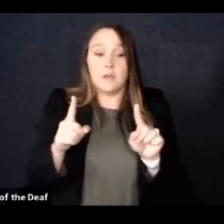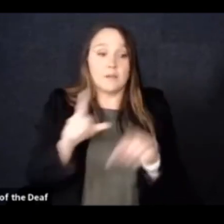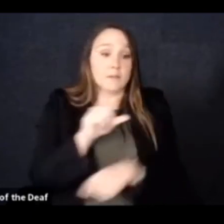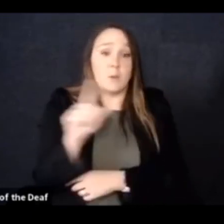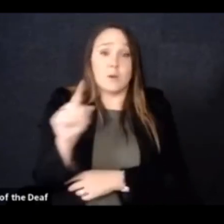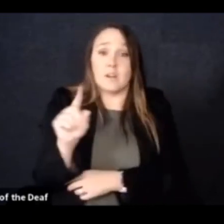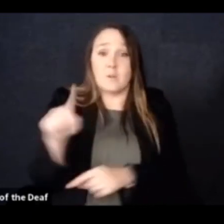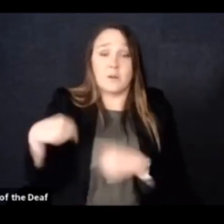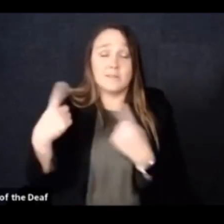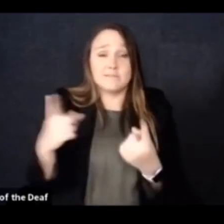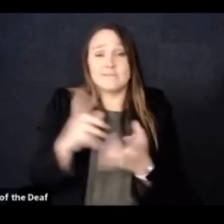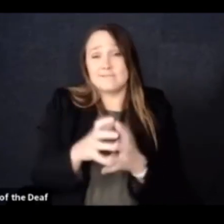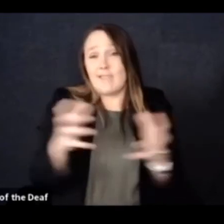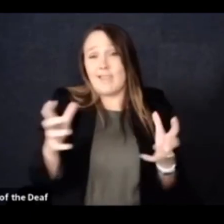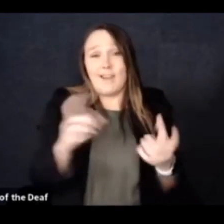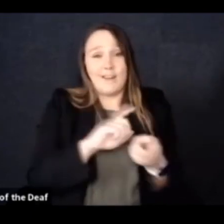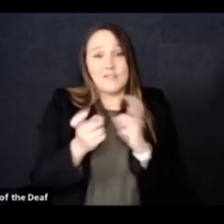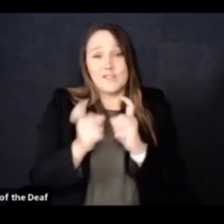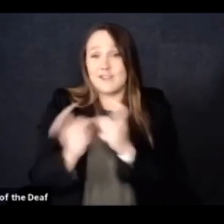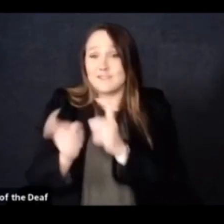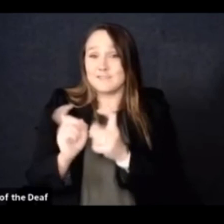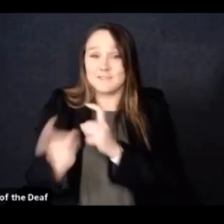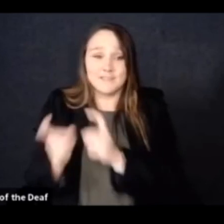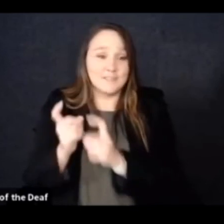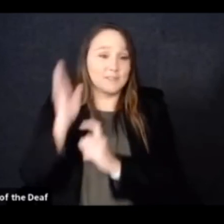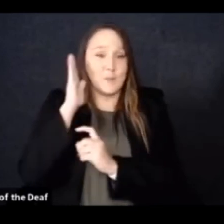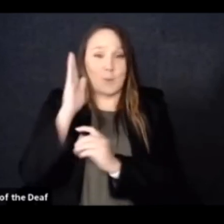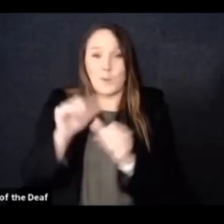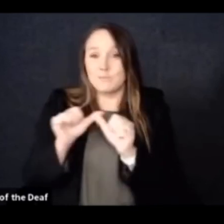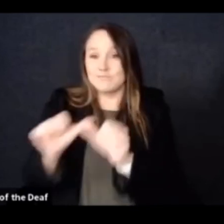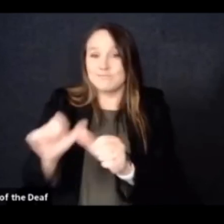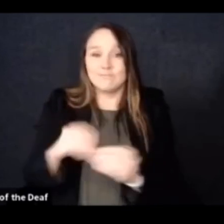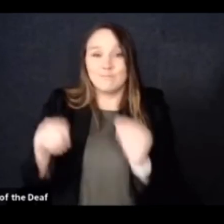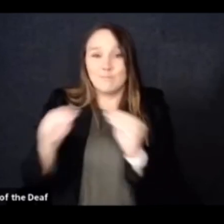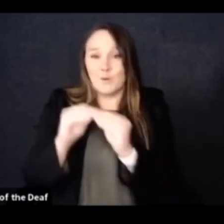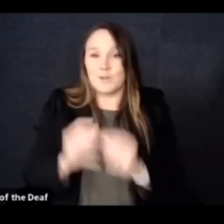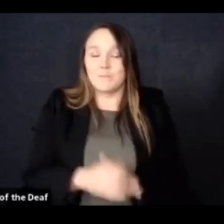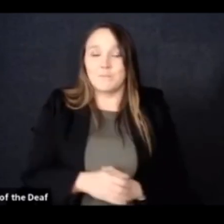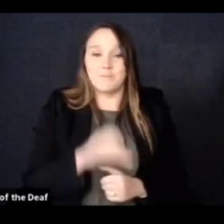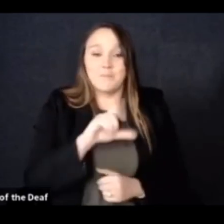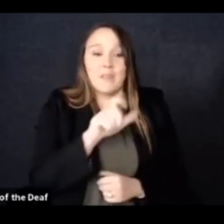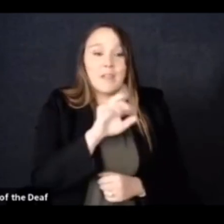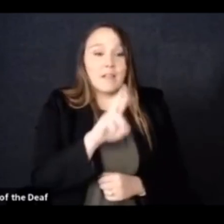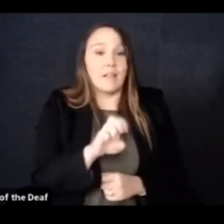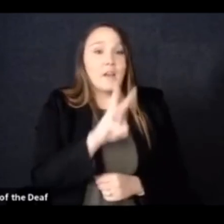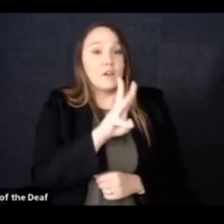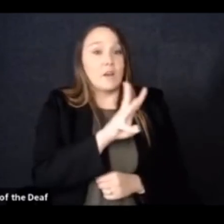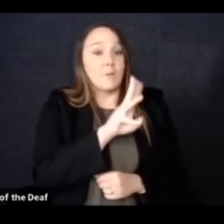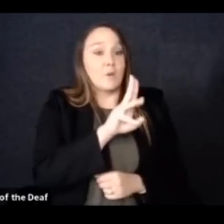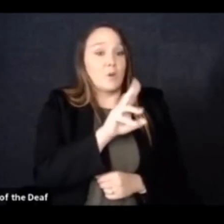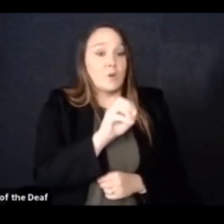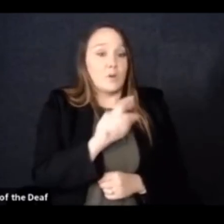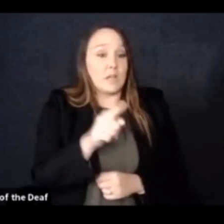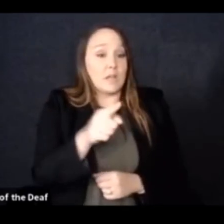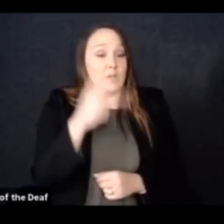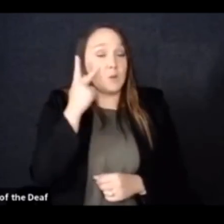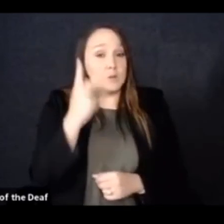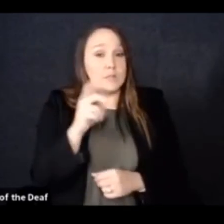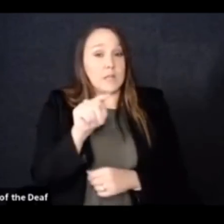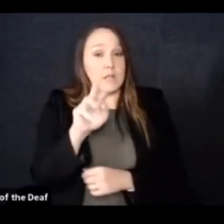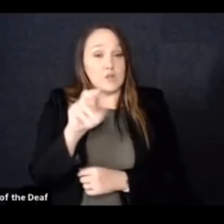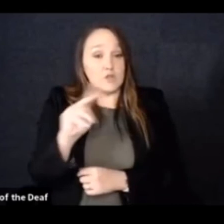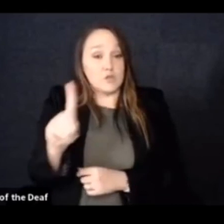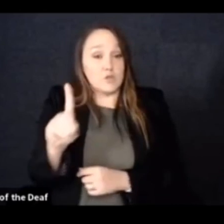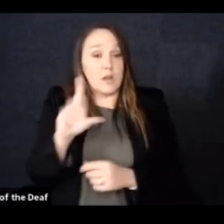2020 has been a year of big shifts, so we'll just keep having more of them. From Claire with WUOT, have you seen any trends in cases